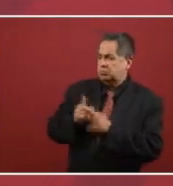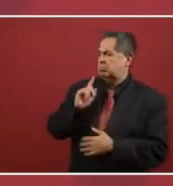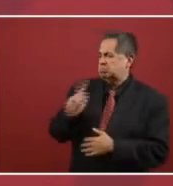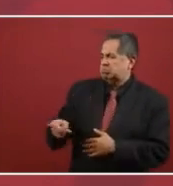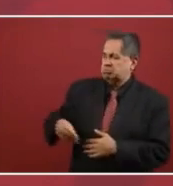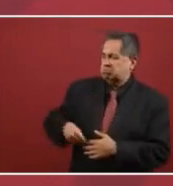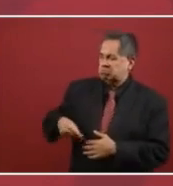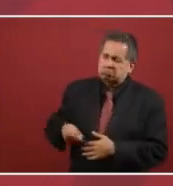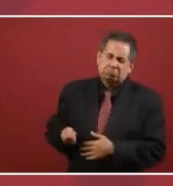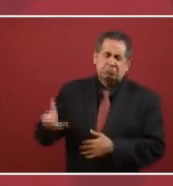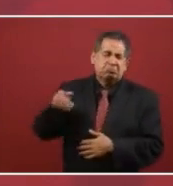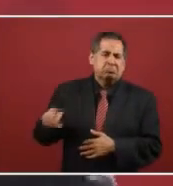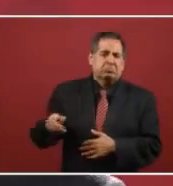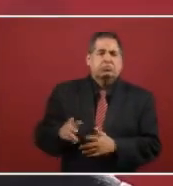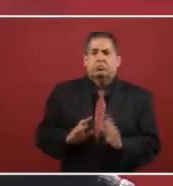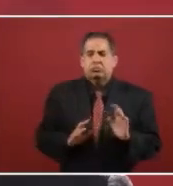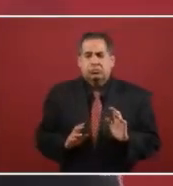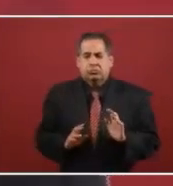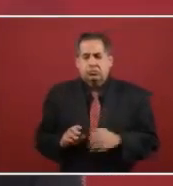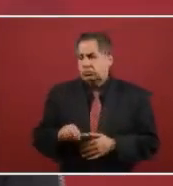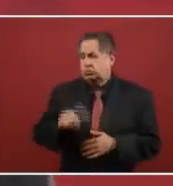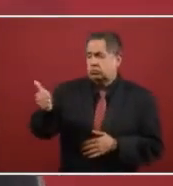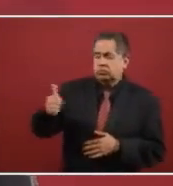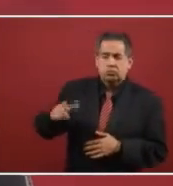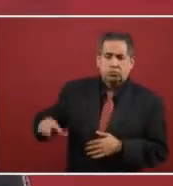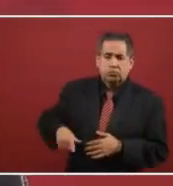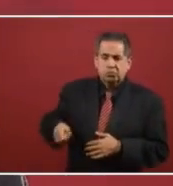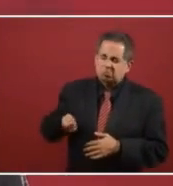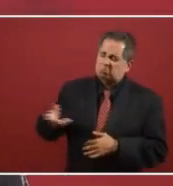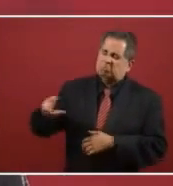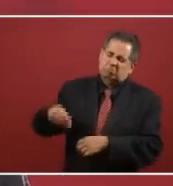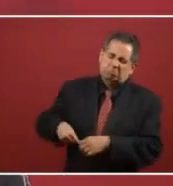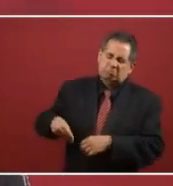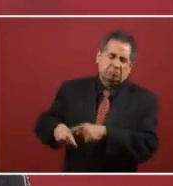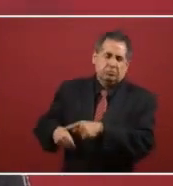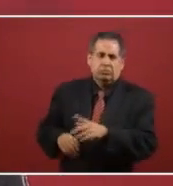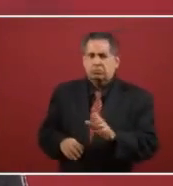countries, a otros gobiernos. other governments.